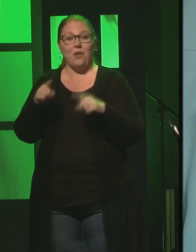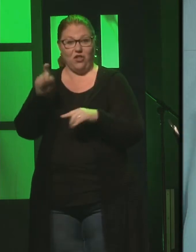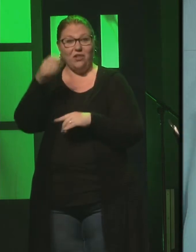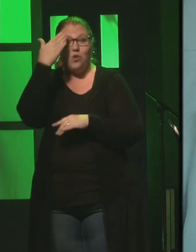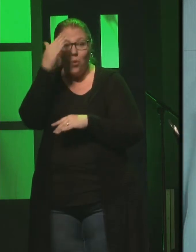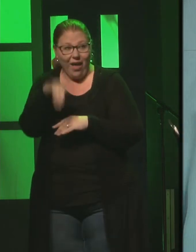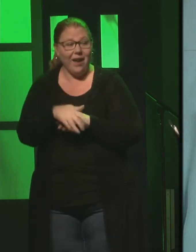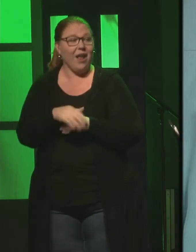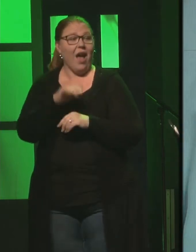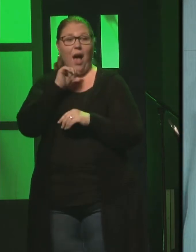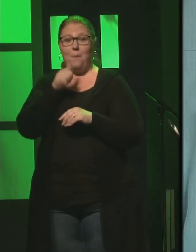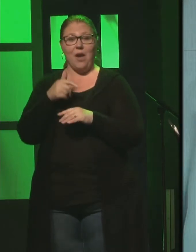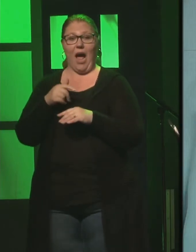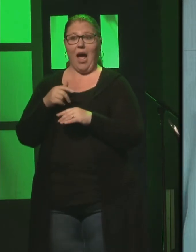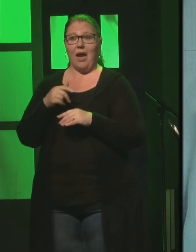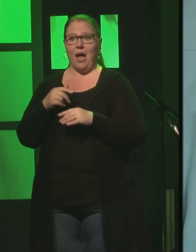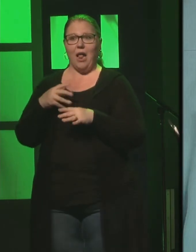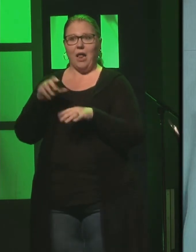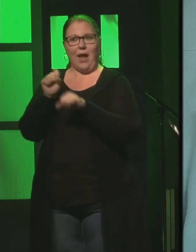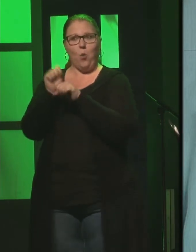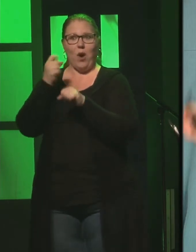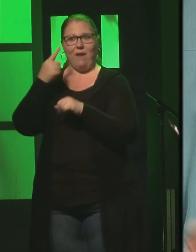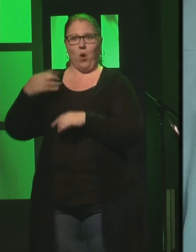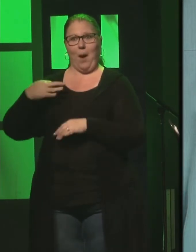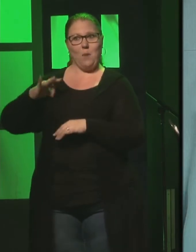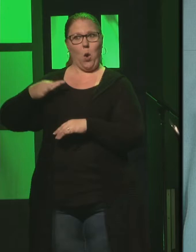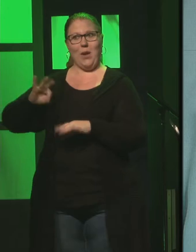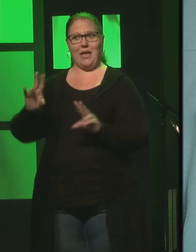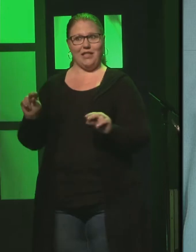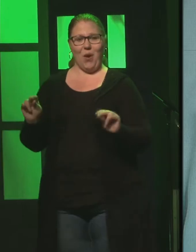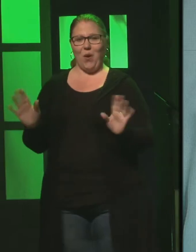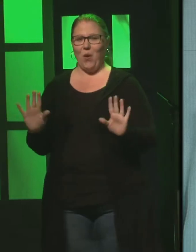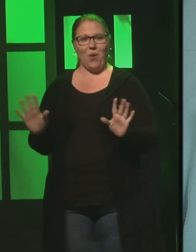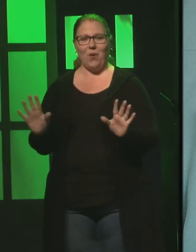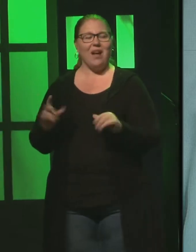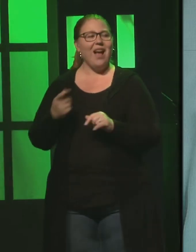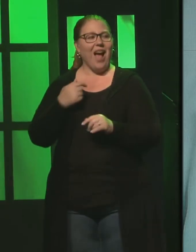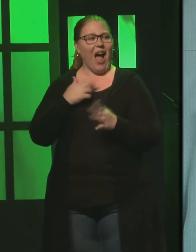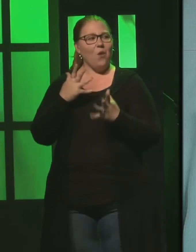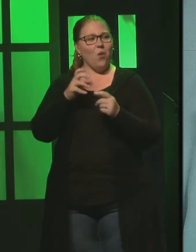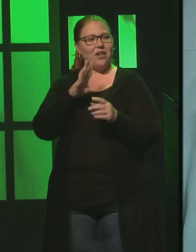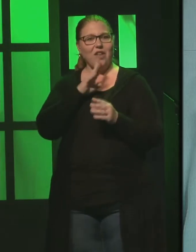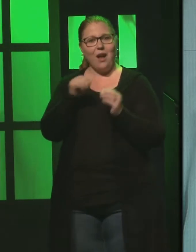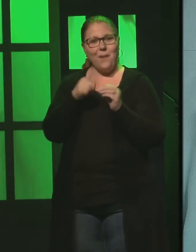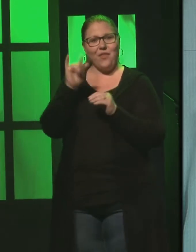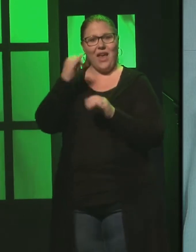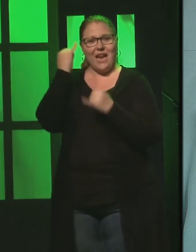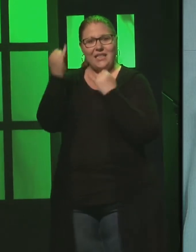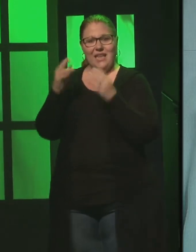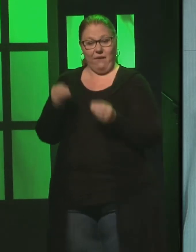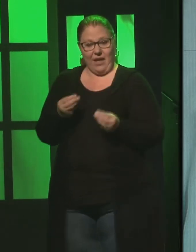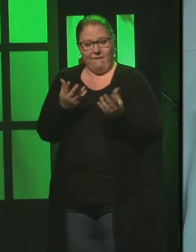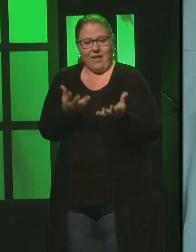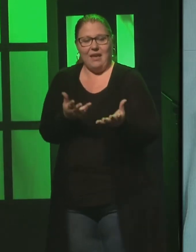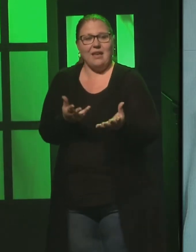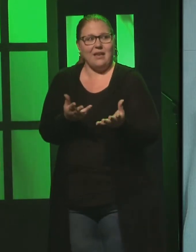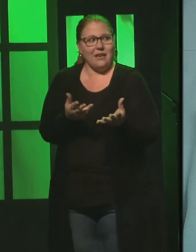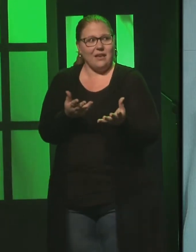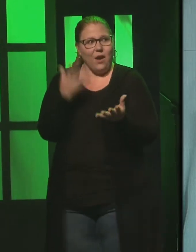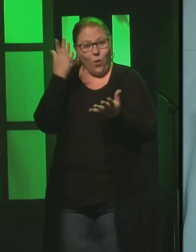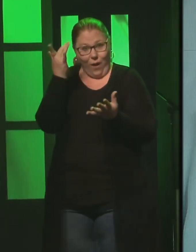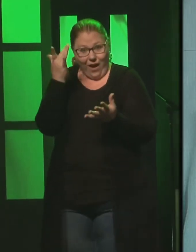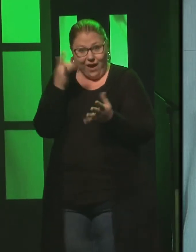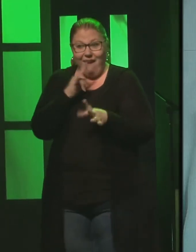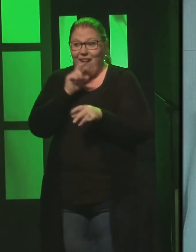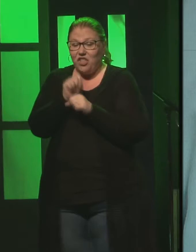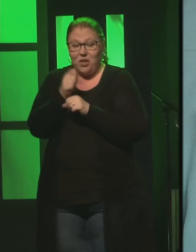happens, just know that. I'm not working for a bonus here. There's none of that, all right? And I want to talk about this idea of giving because I